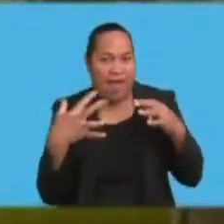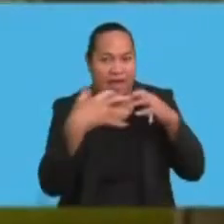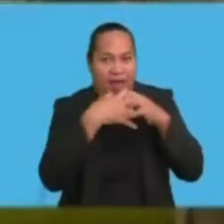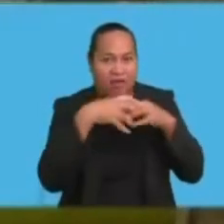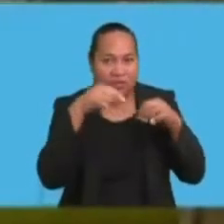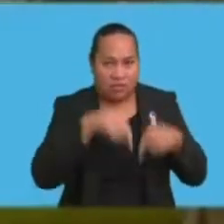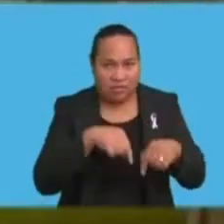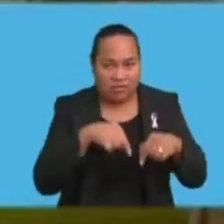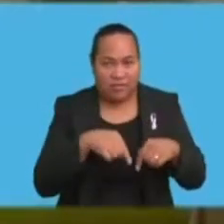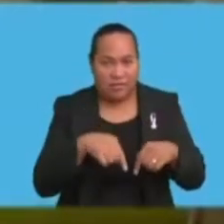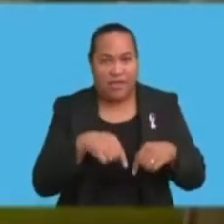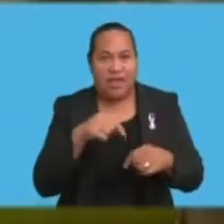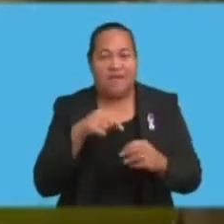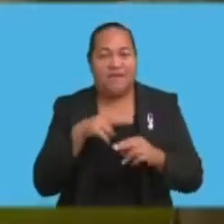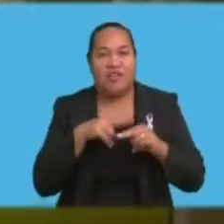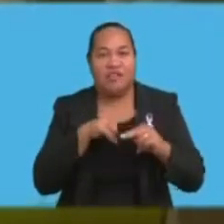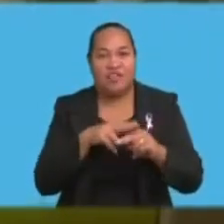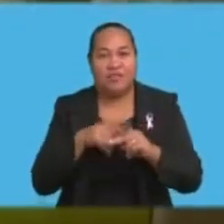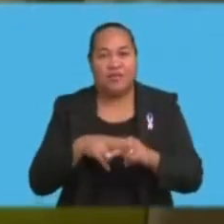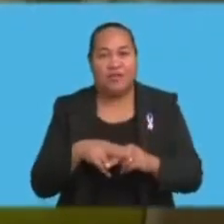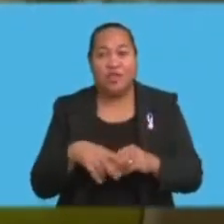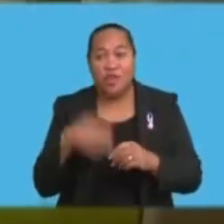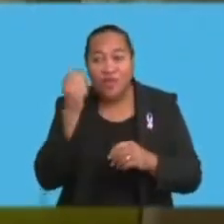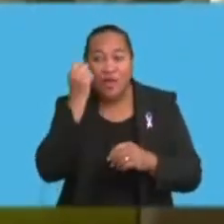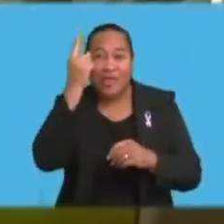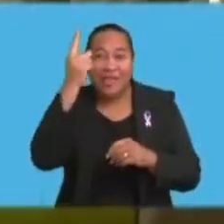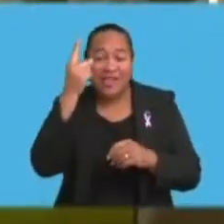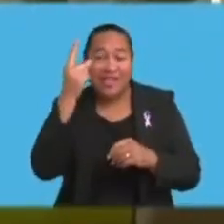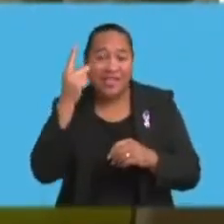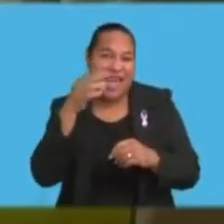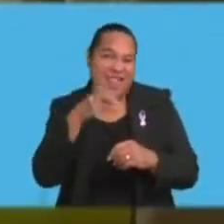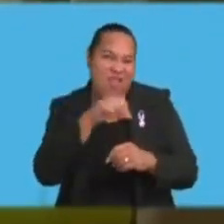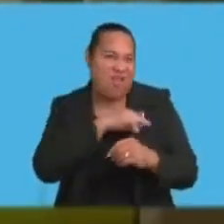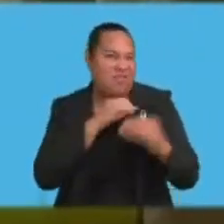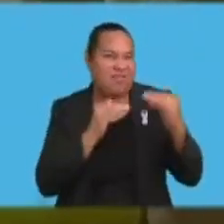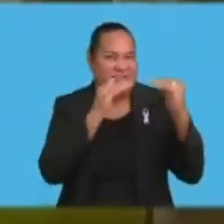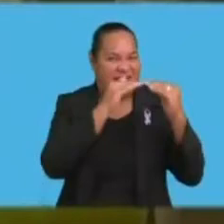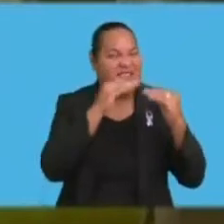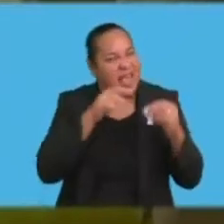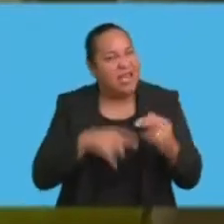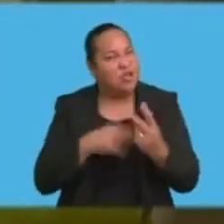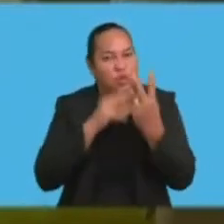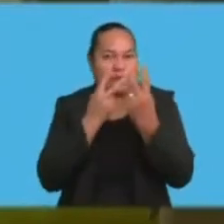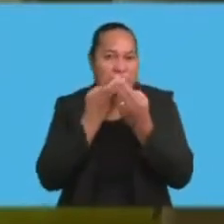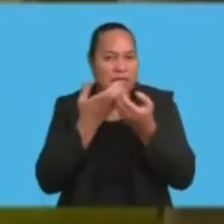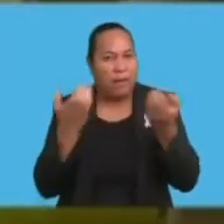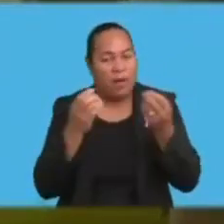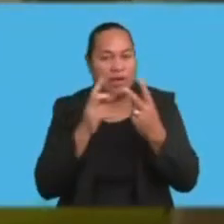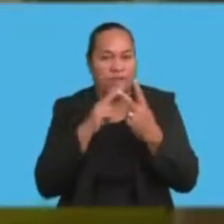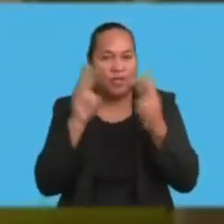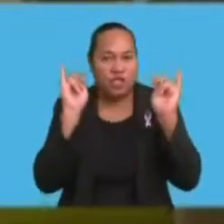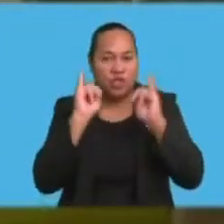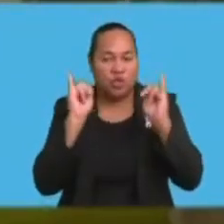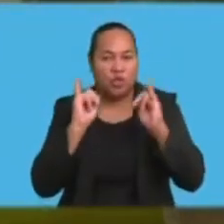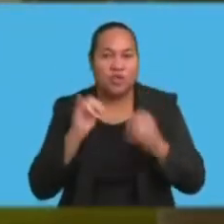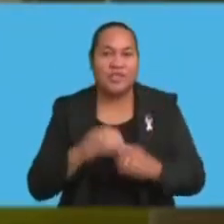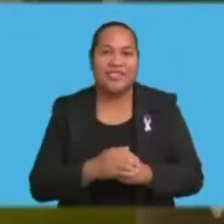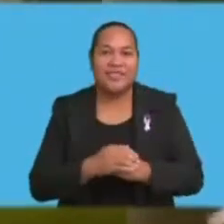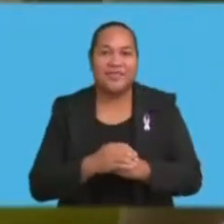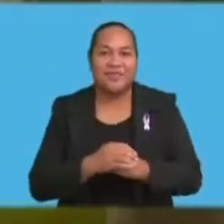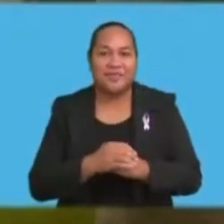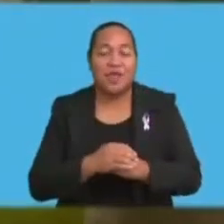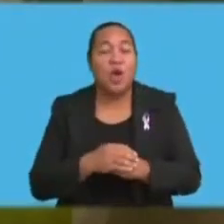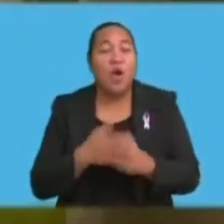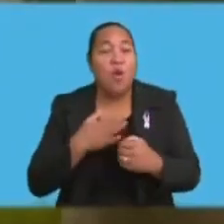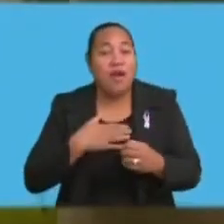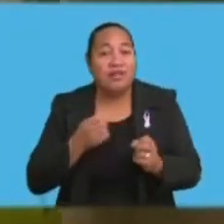to get accreditation. So recognition and accreditation are two separate issues. So, Madam Speaker, I'd also like to take this